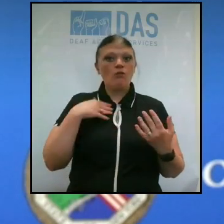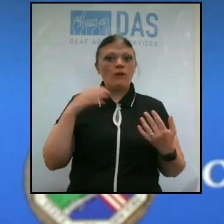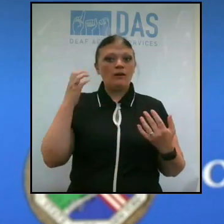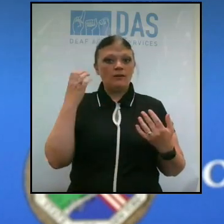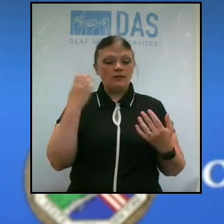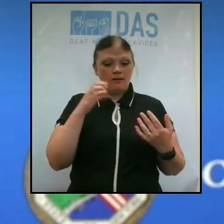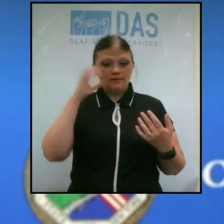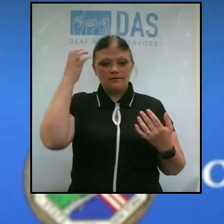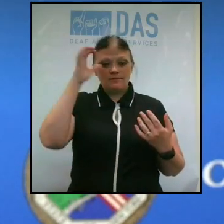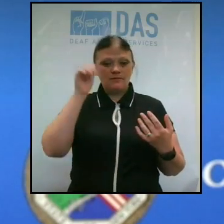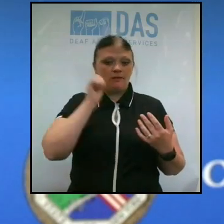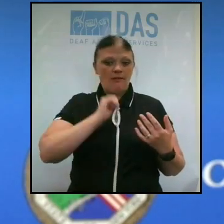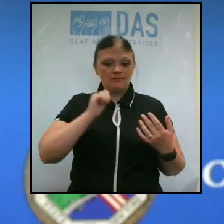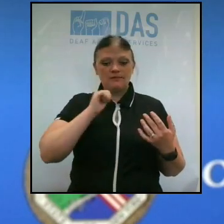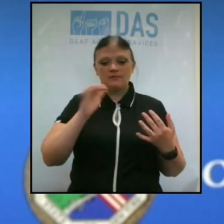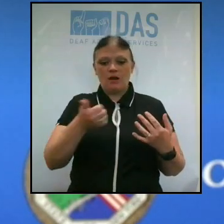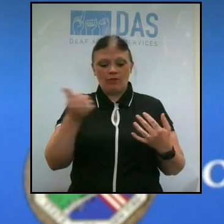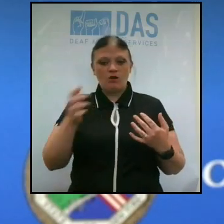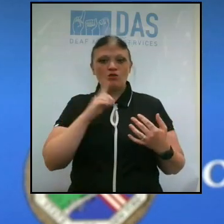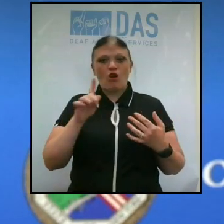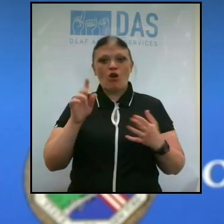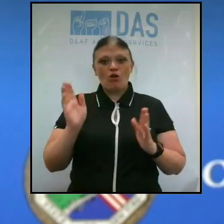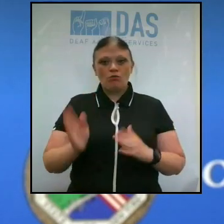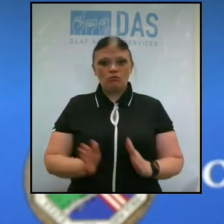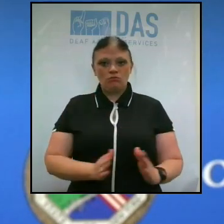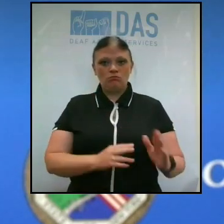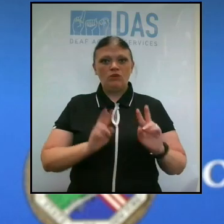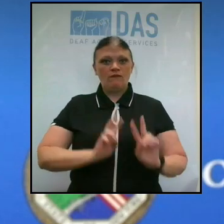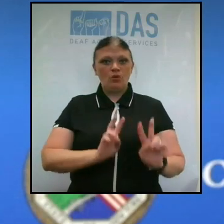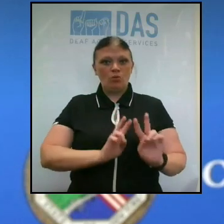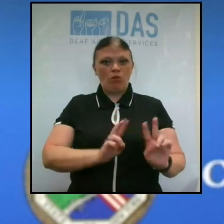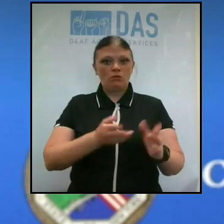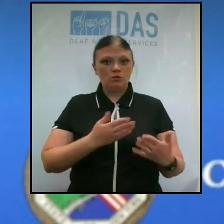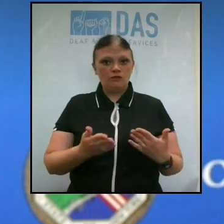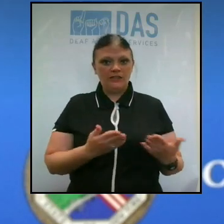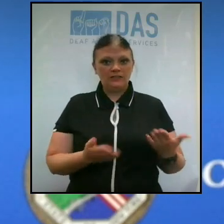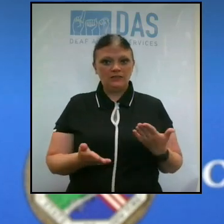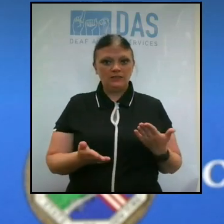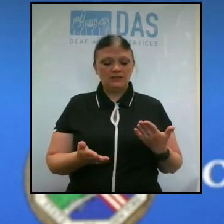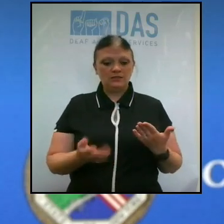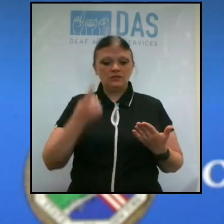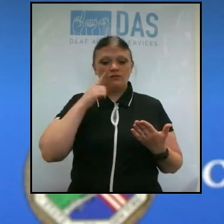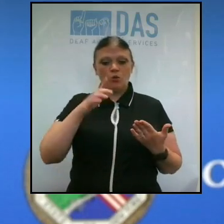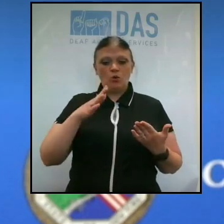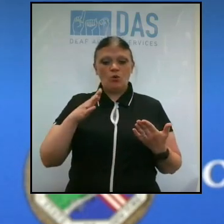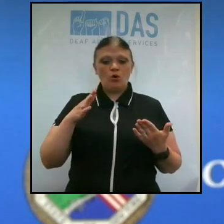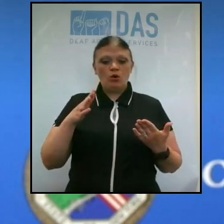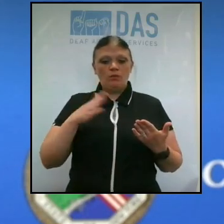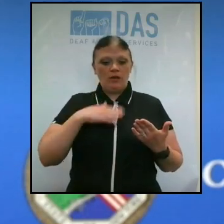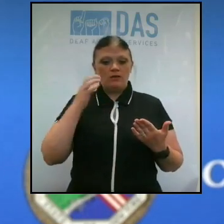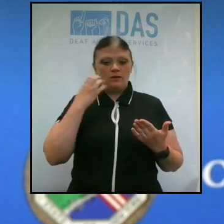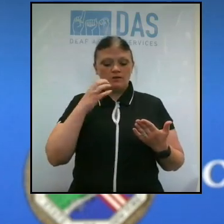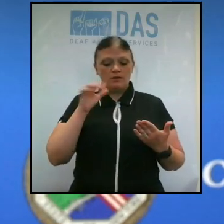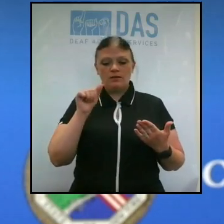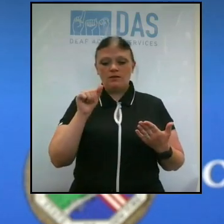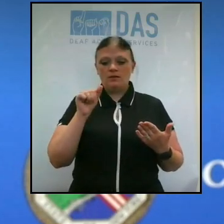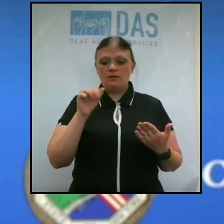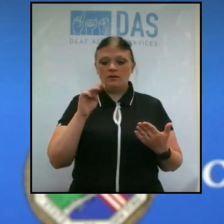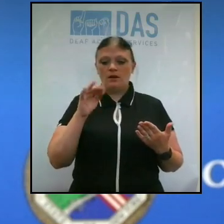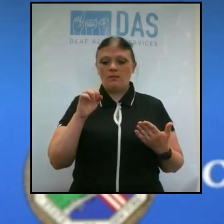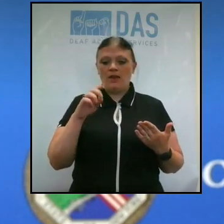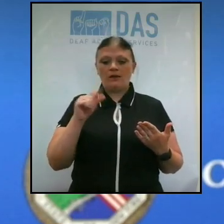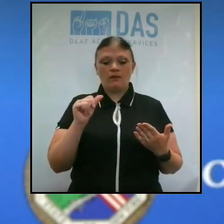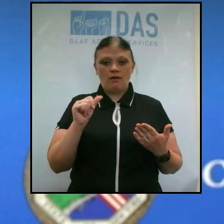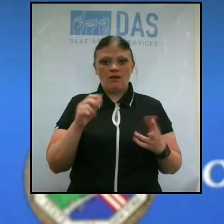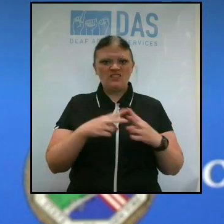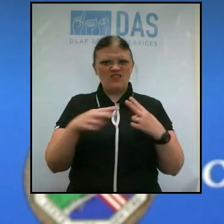cousins and my aunt and others are organizing what would be funeral services for my cousin Amanda,